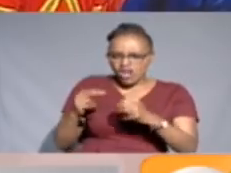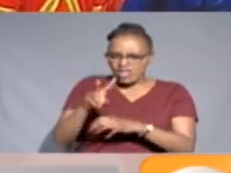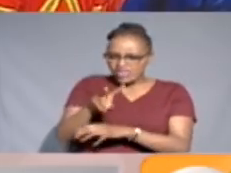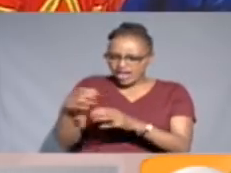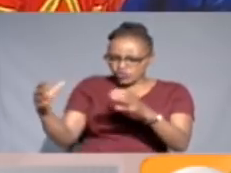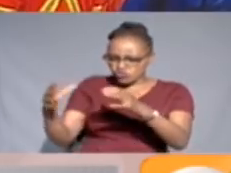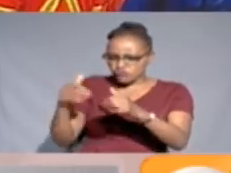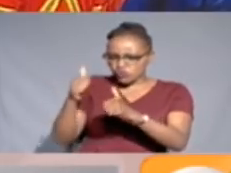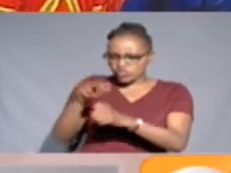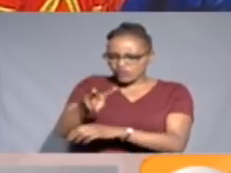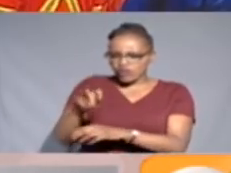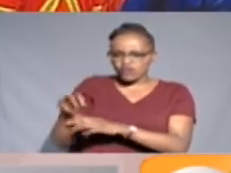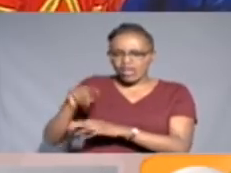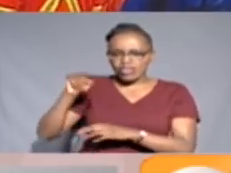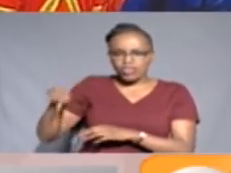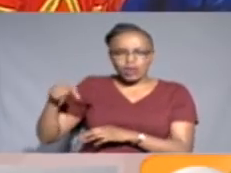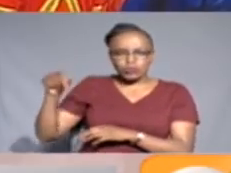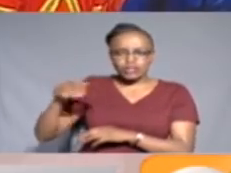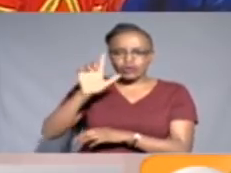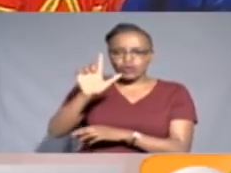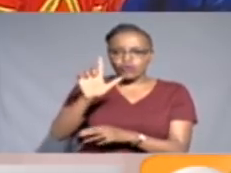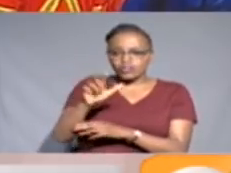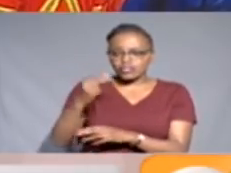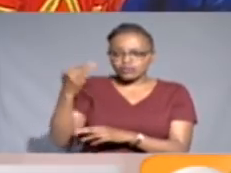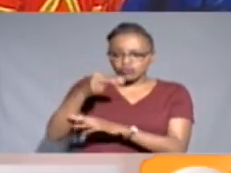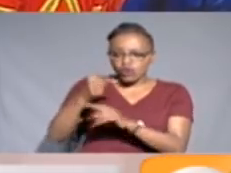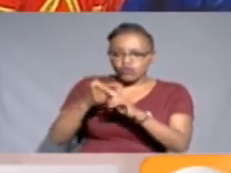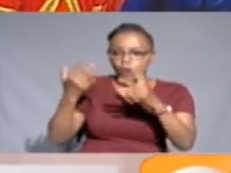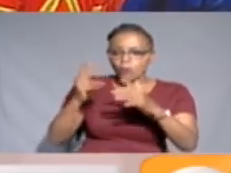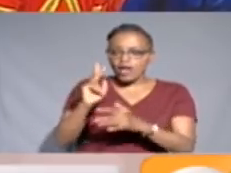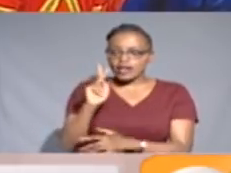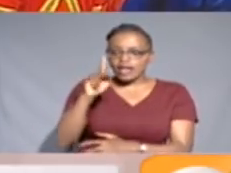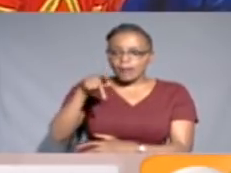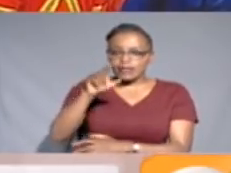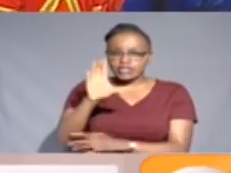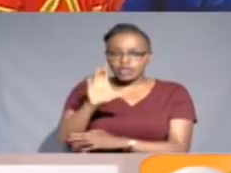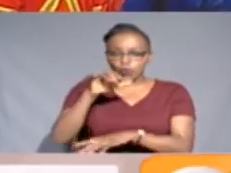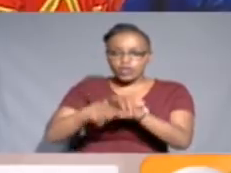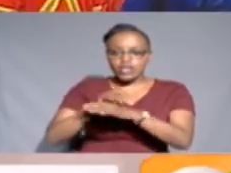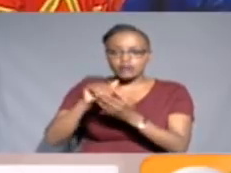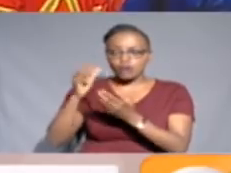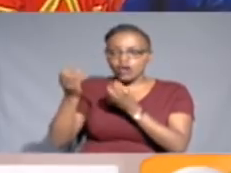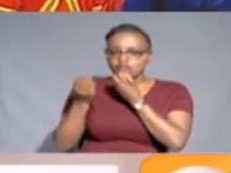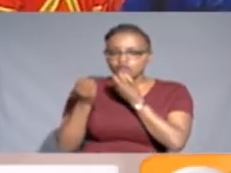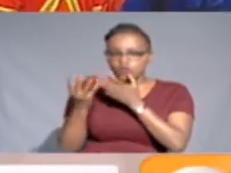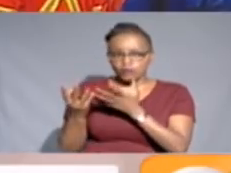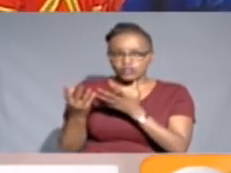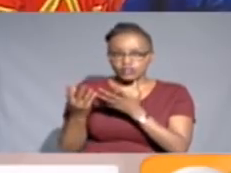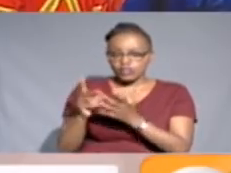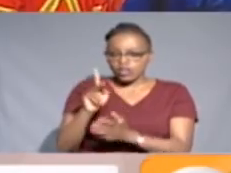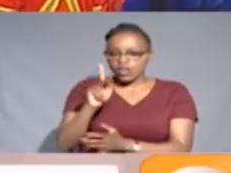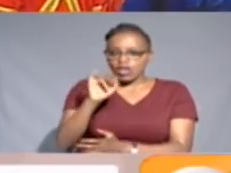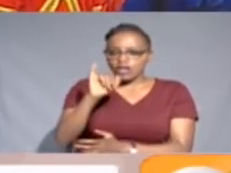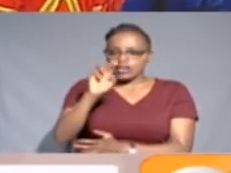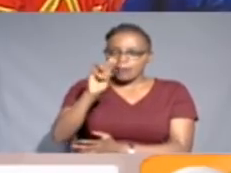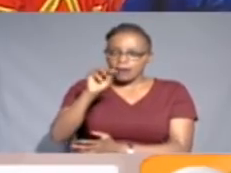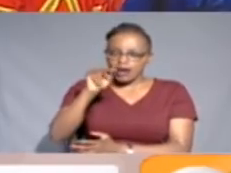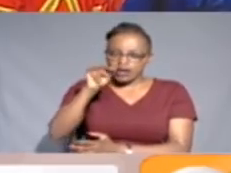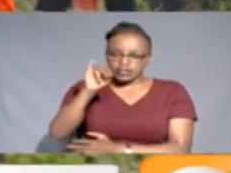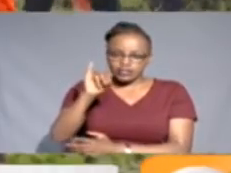stealing thousands of litres of fuel from the Kenya Pipeline Company. Let's get more from our very own Kimani